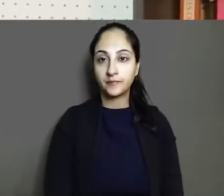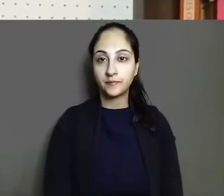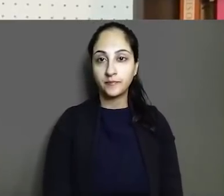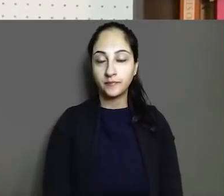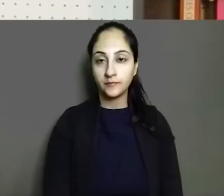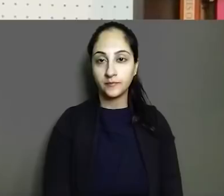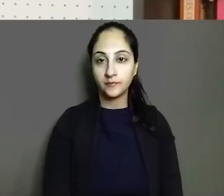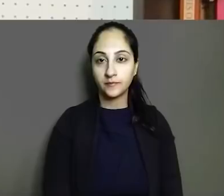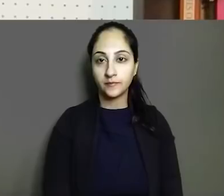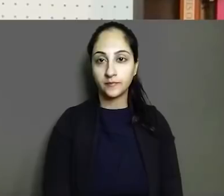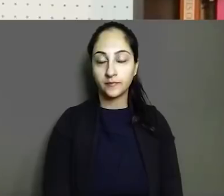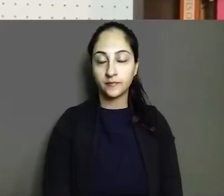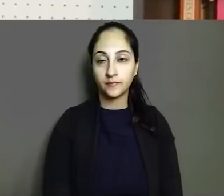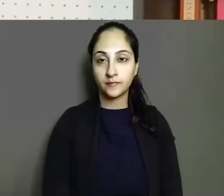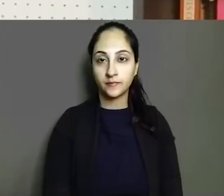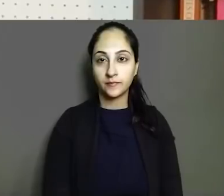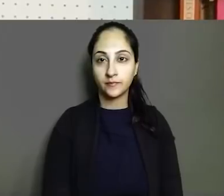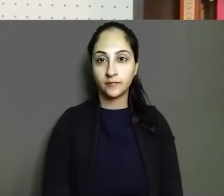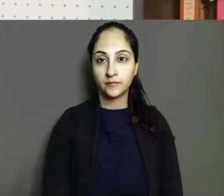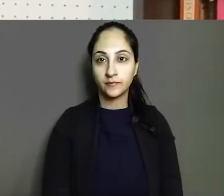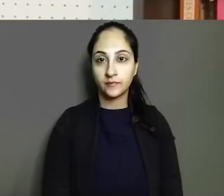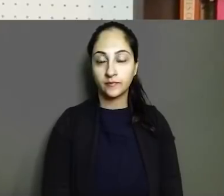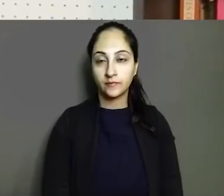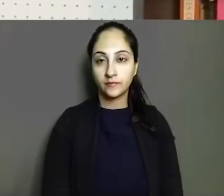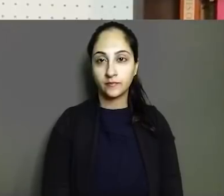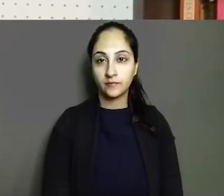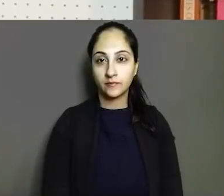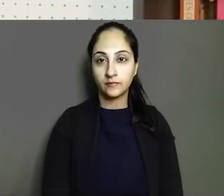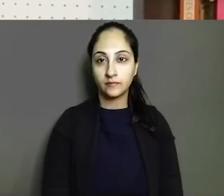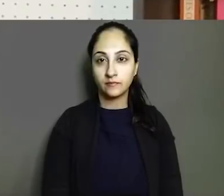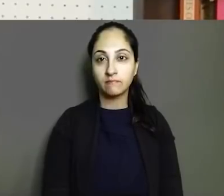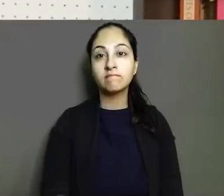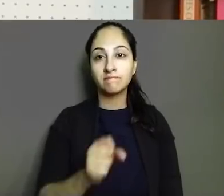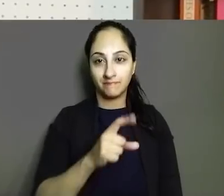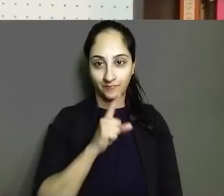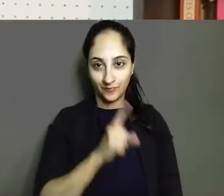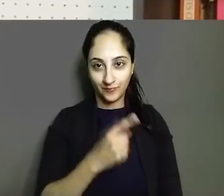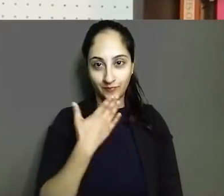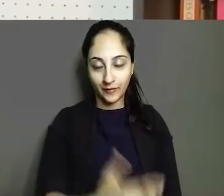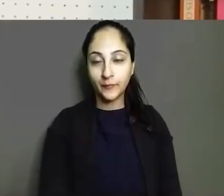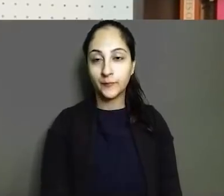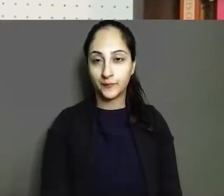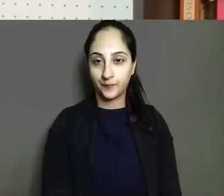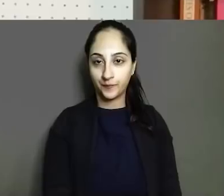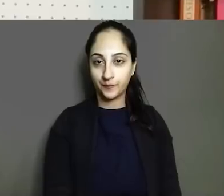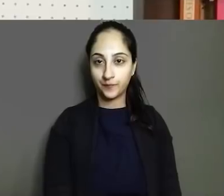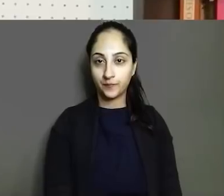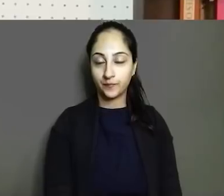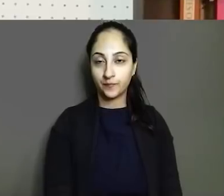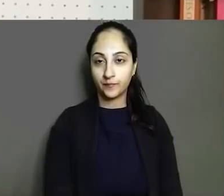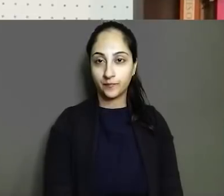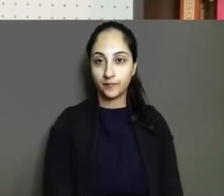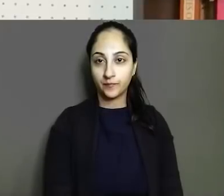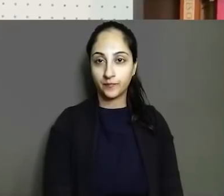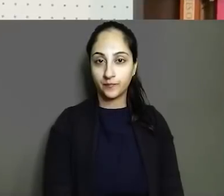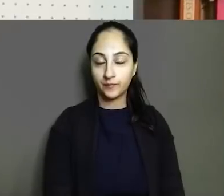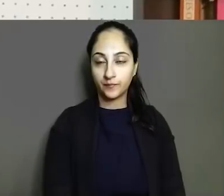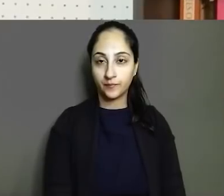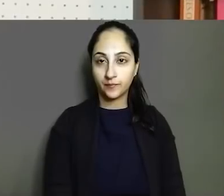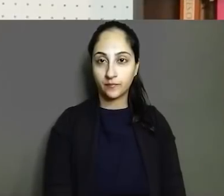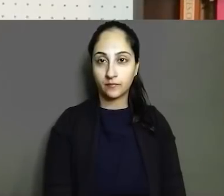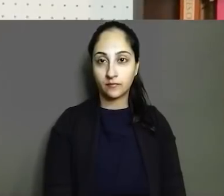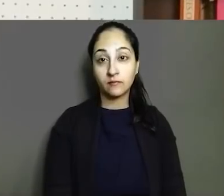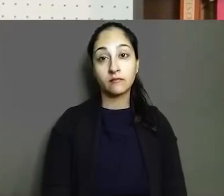Back in January, so less than a month ago now, my family,